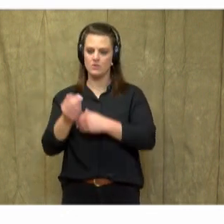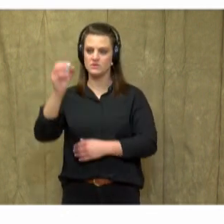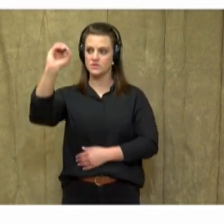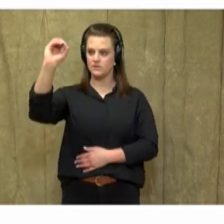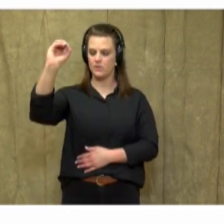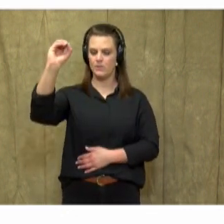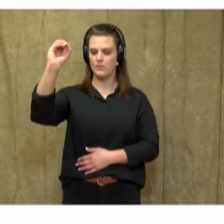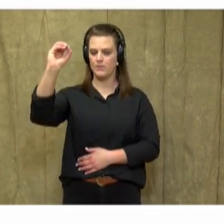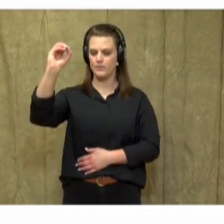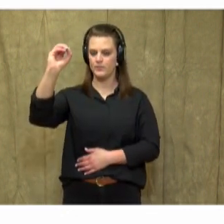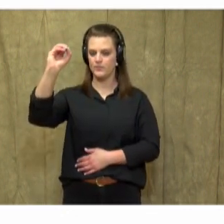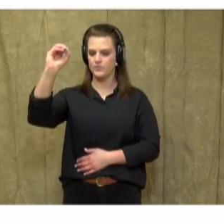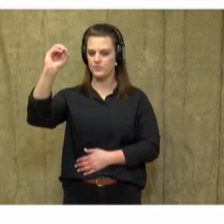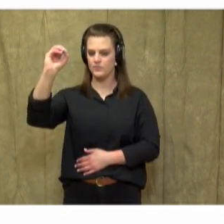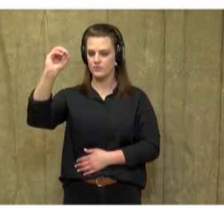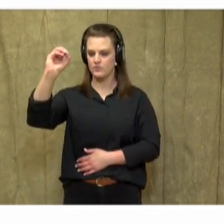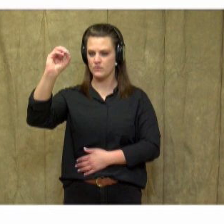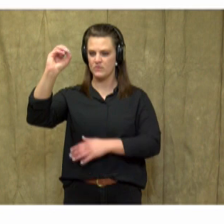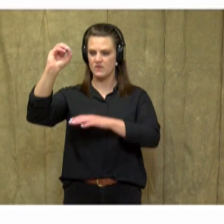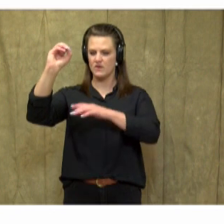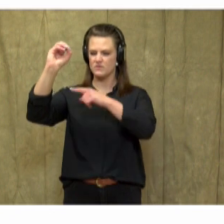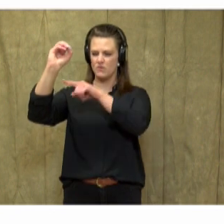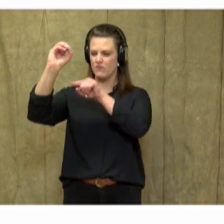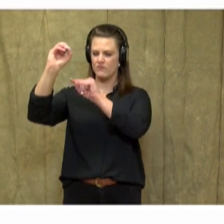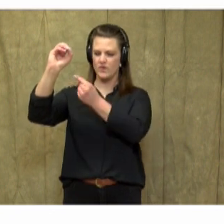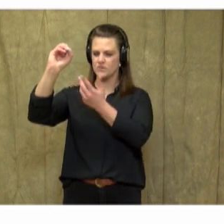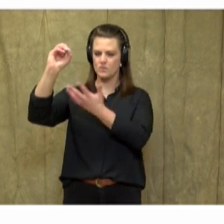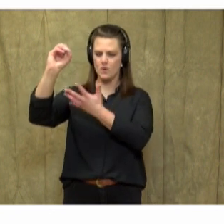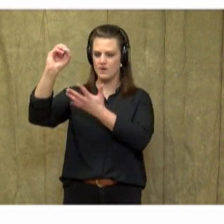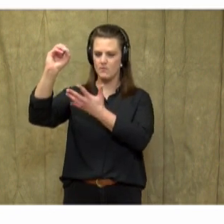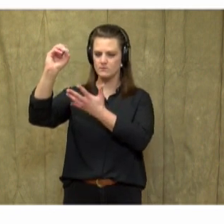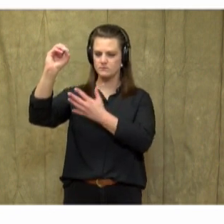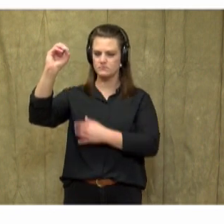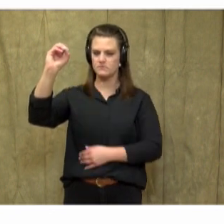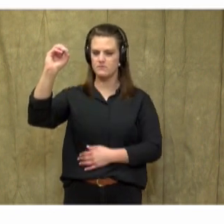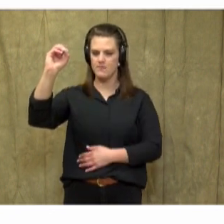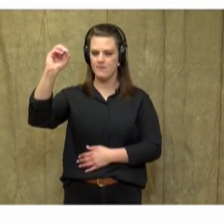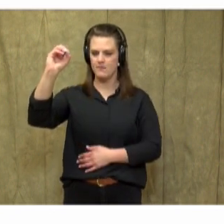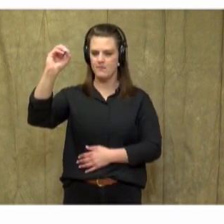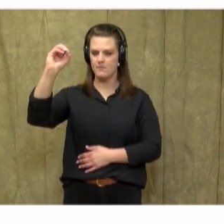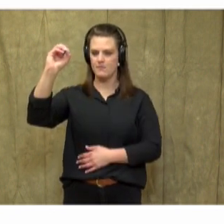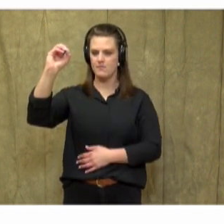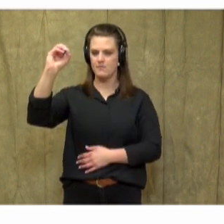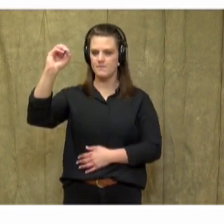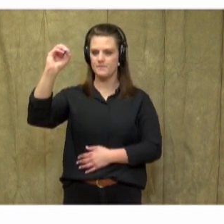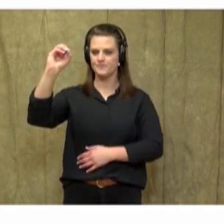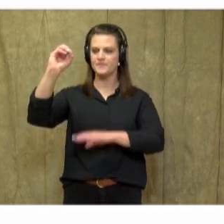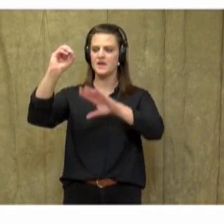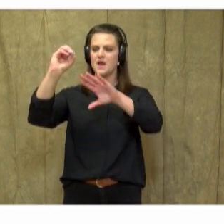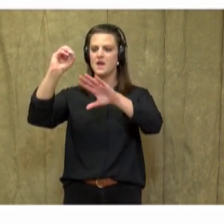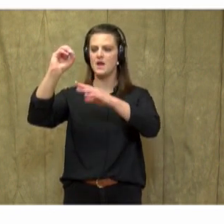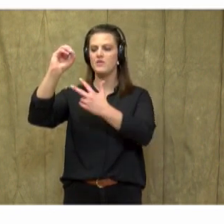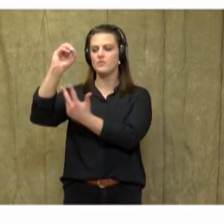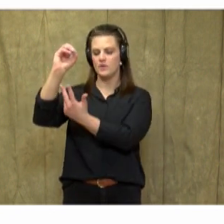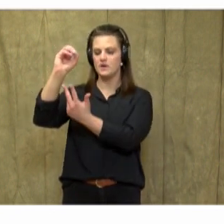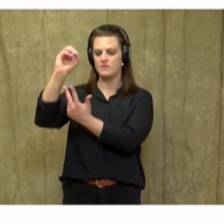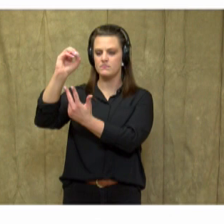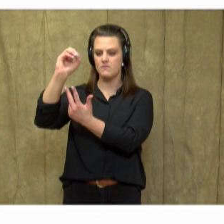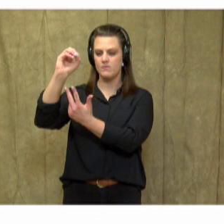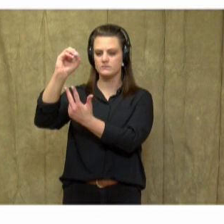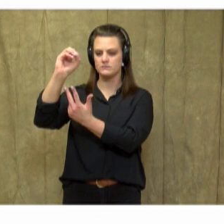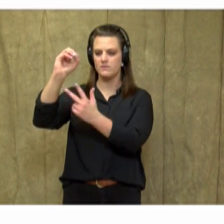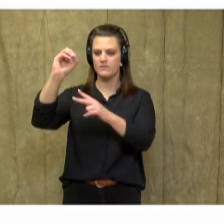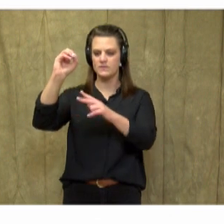my 0. What would be the first number right here? Yeah, it would be 3 because